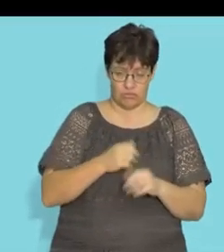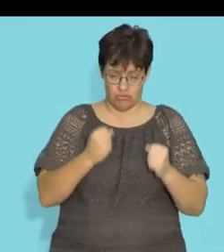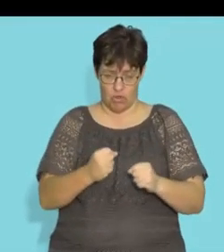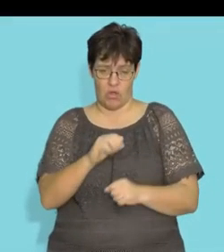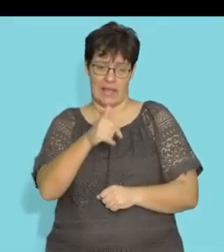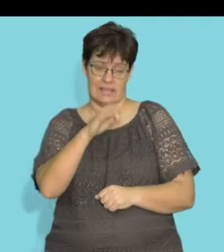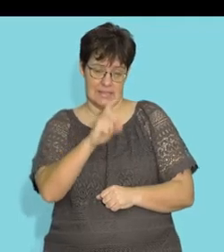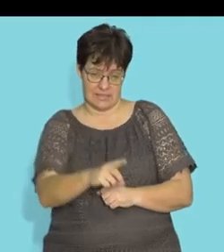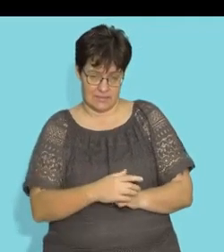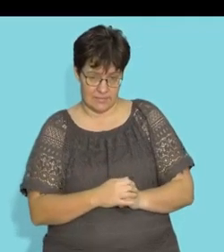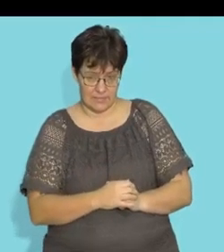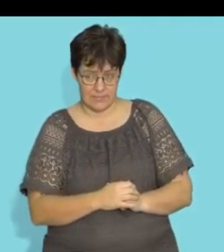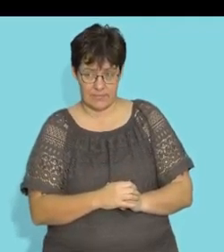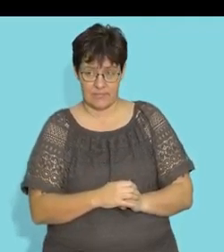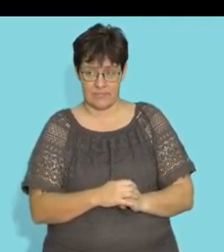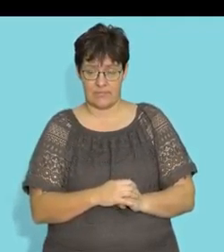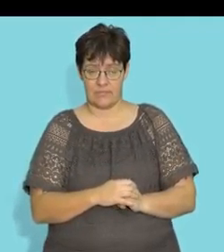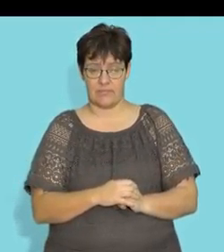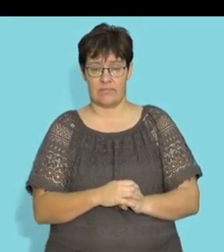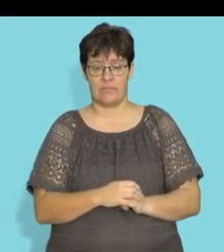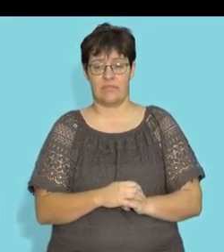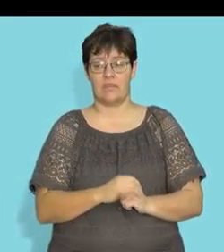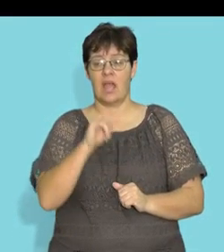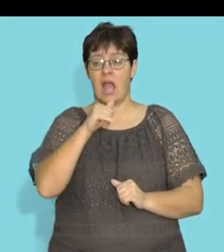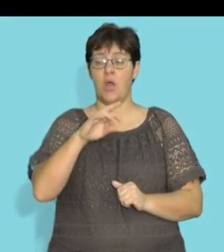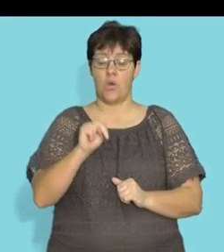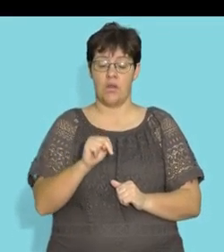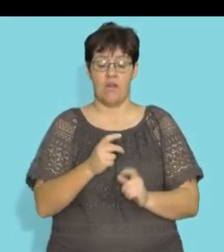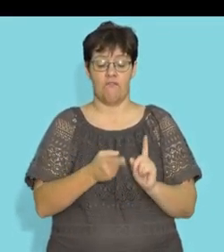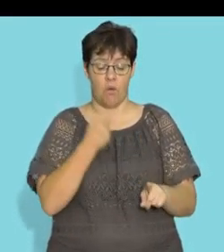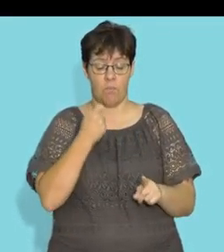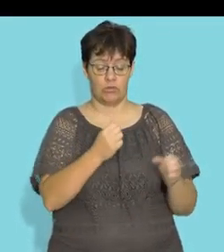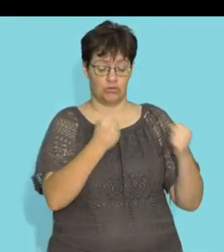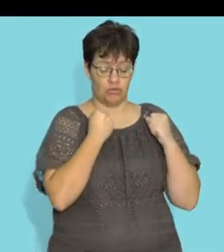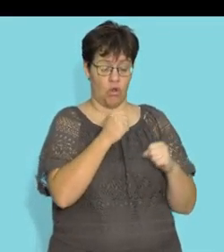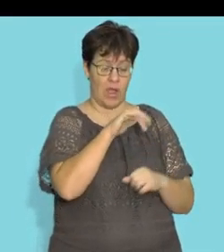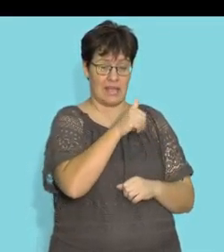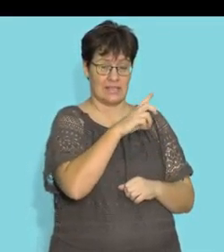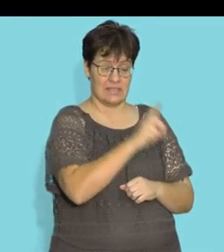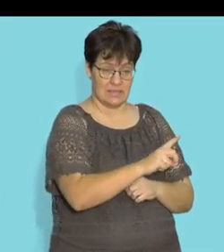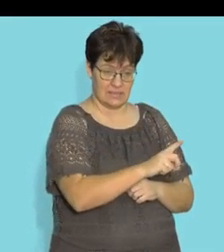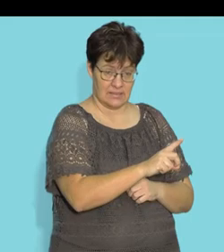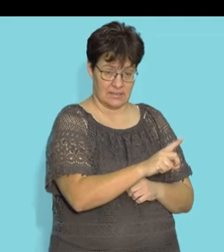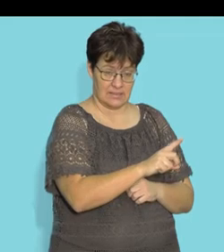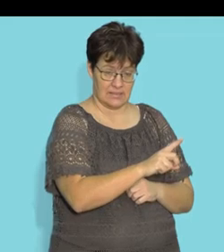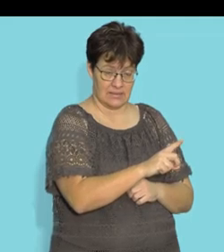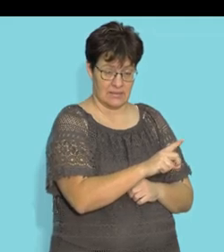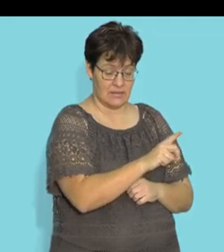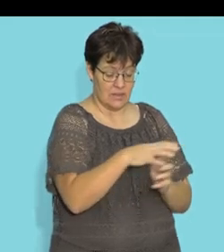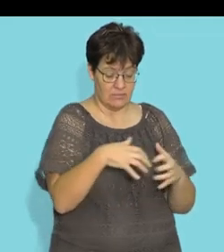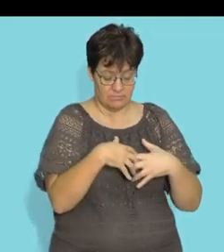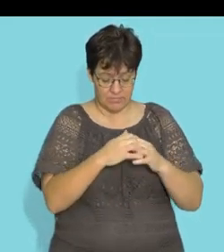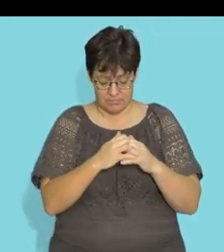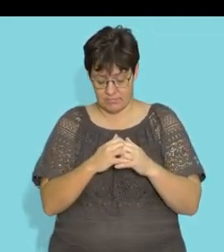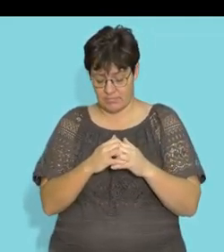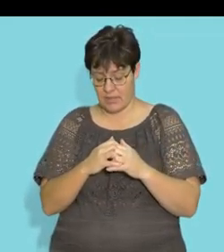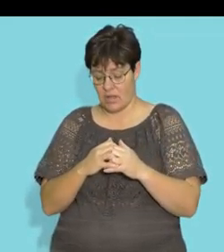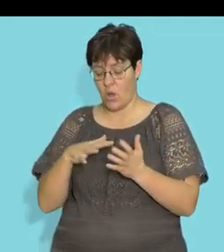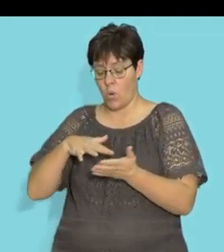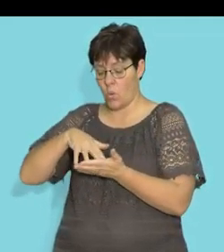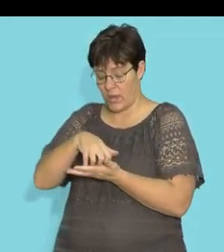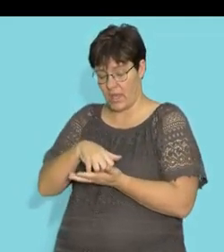would try to find out the pH, we will also see that we can then see from our two reactants,